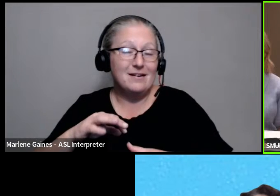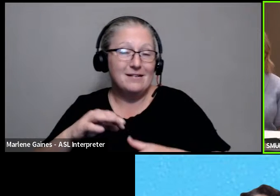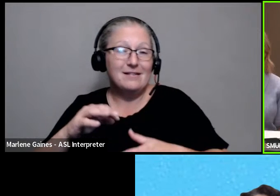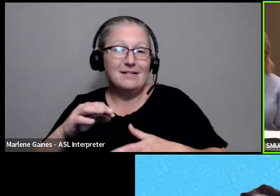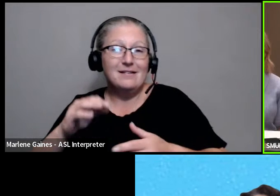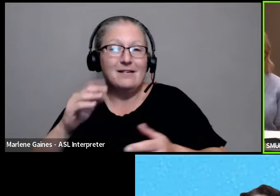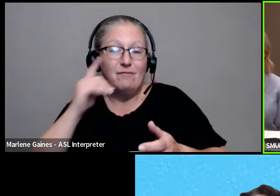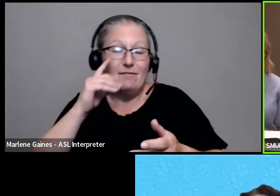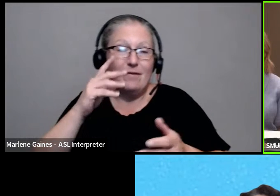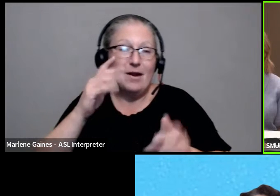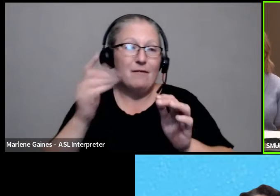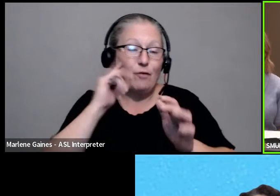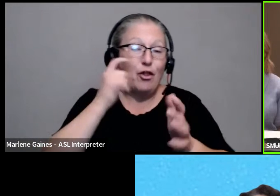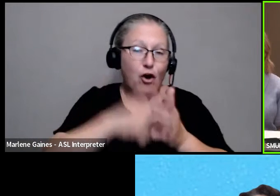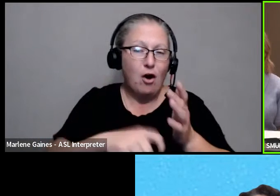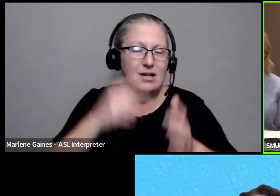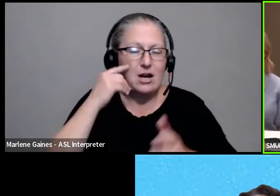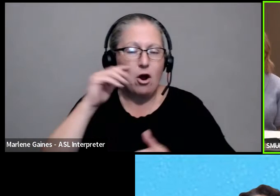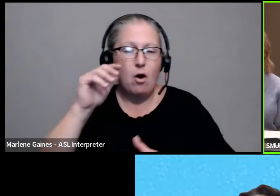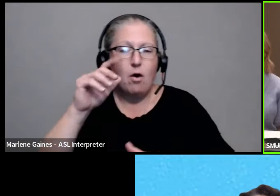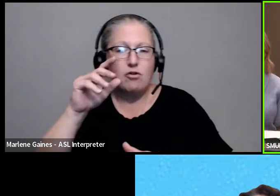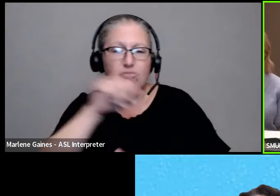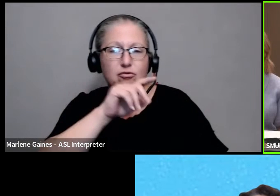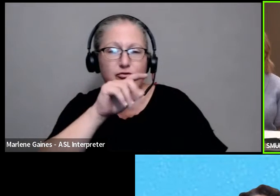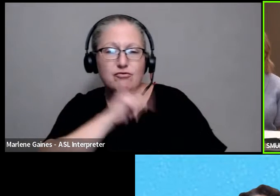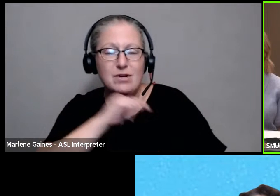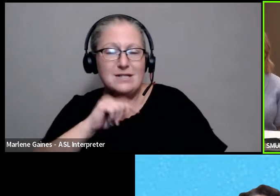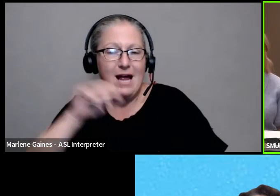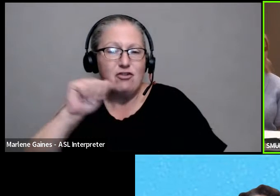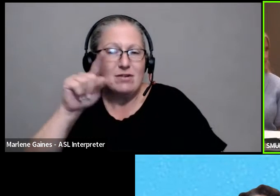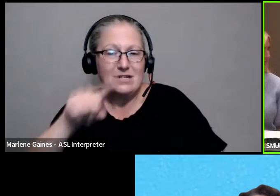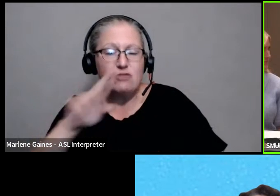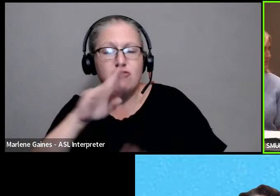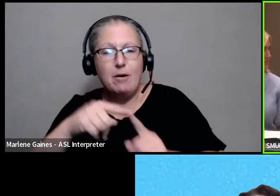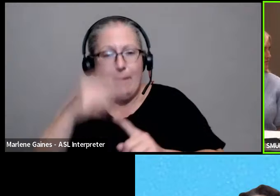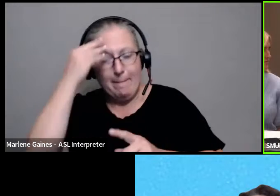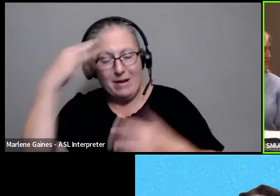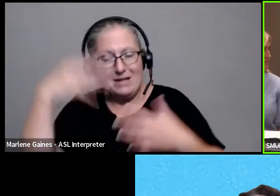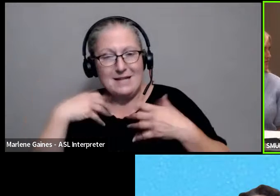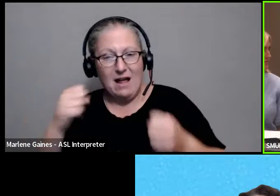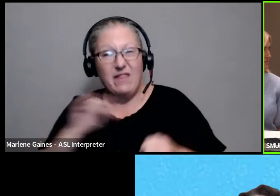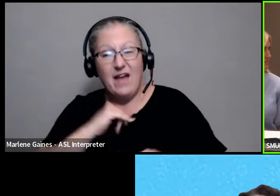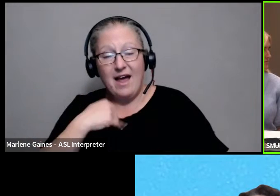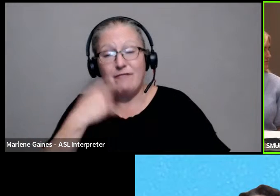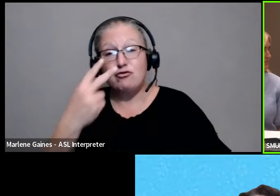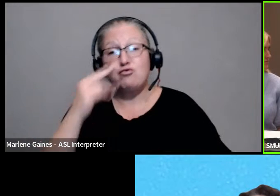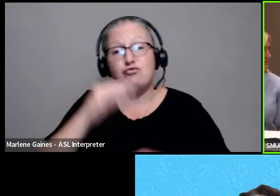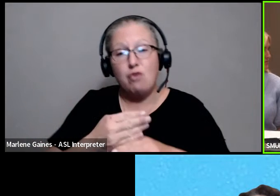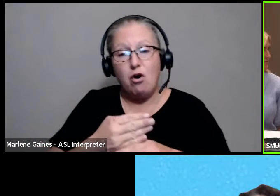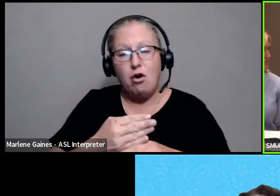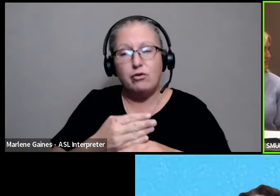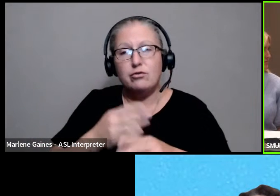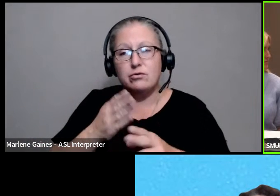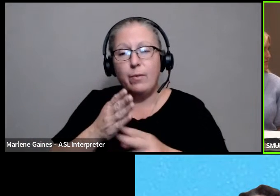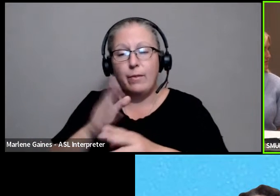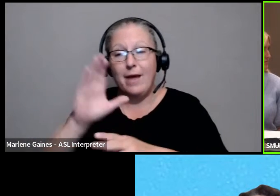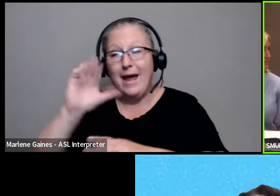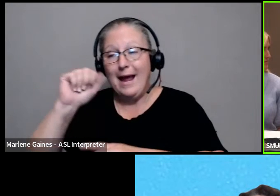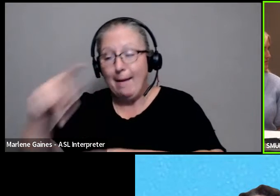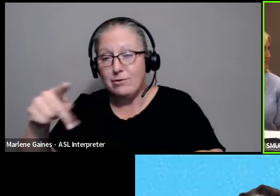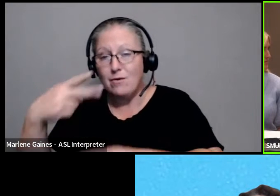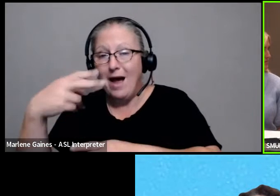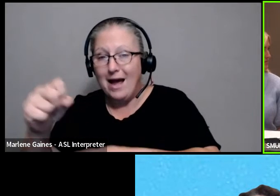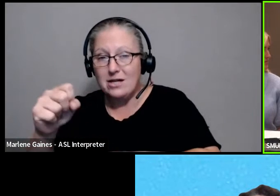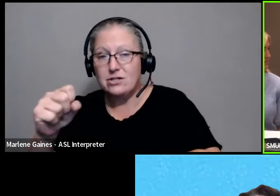know Trustee Andrade Zuniga was mentioning about mental health. I had two daughters go through one of our high schools, Cappuccino, and I saw